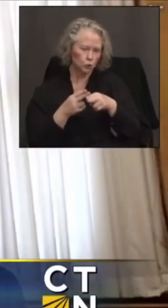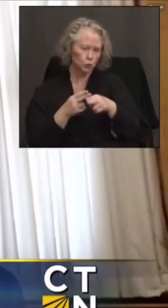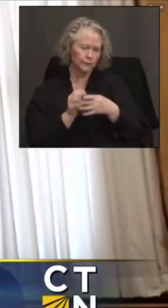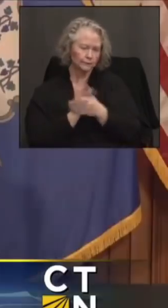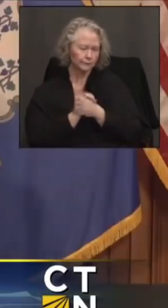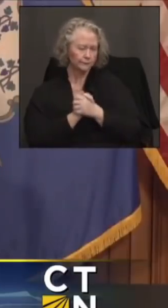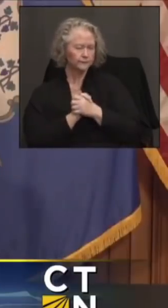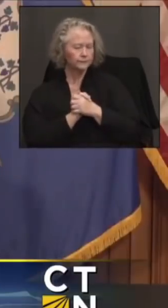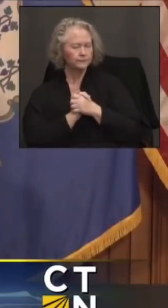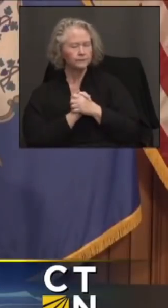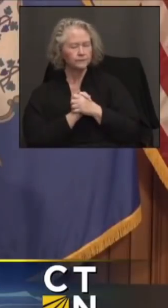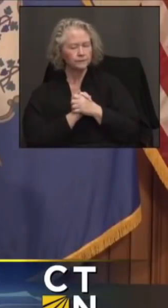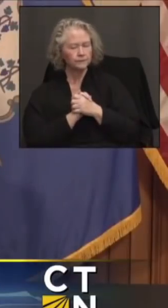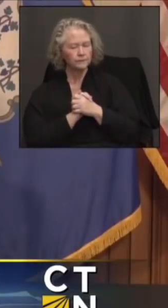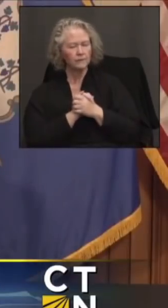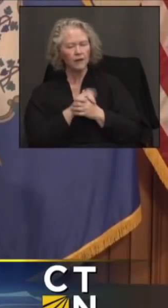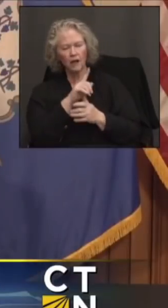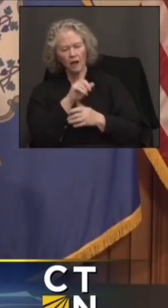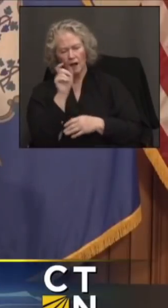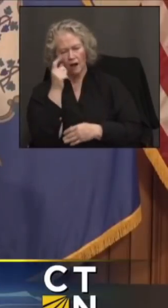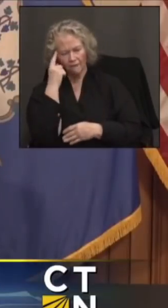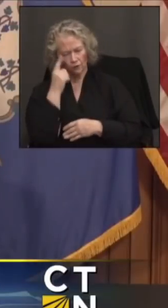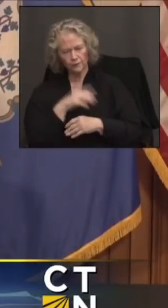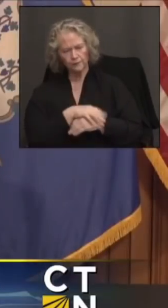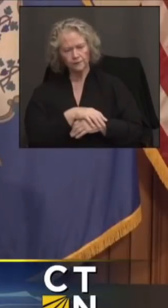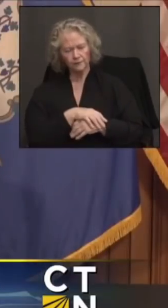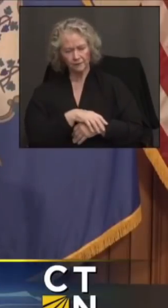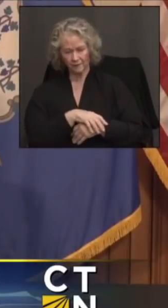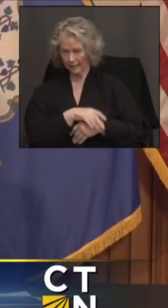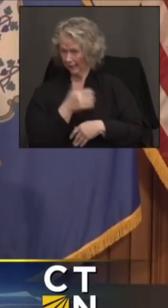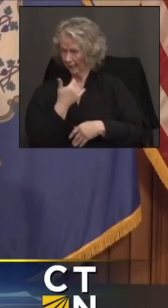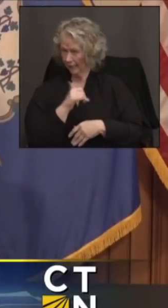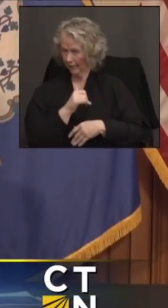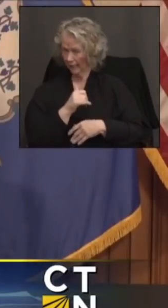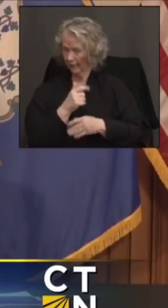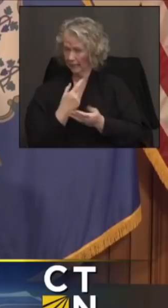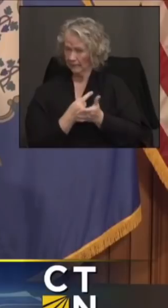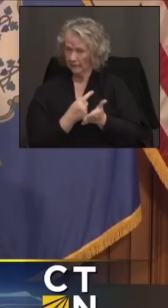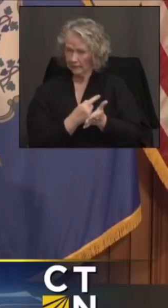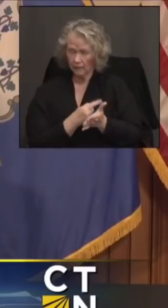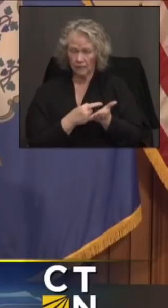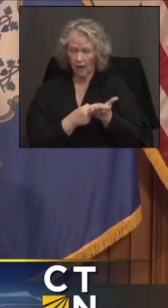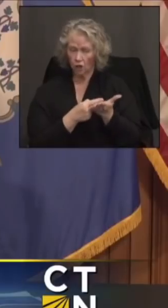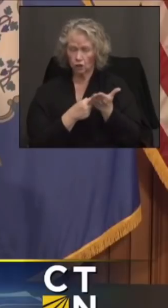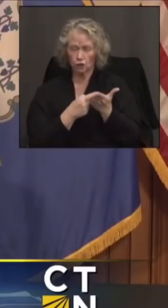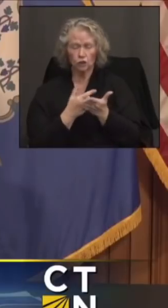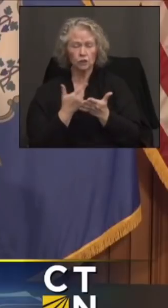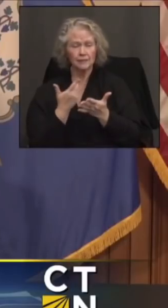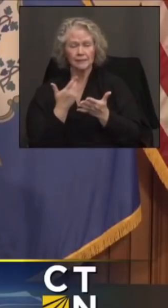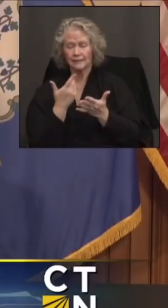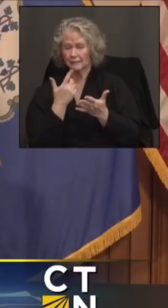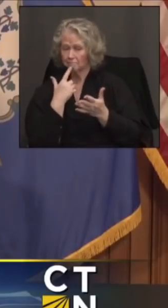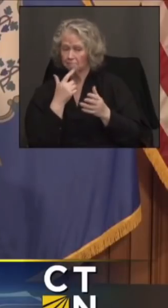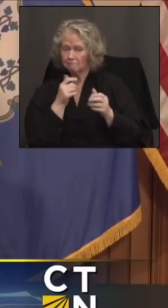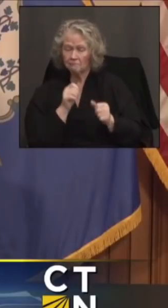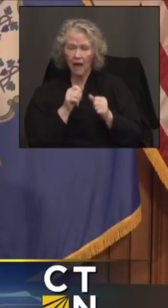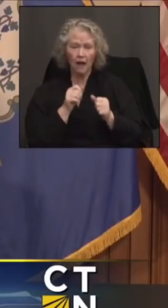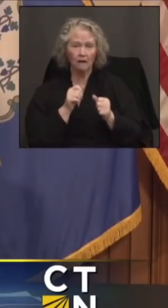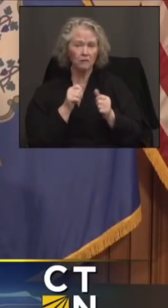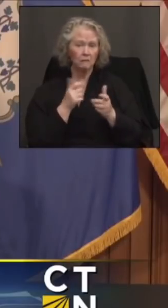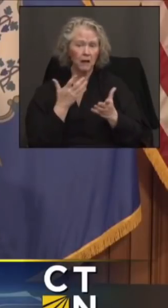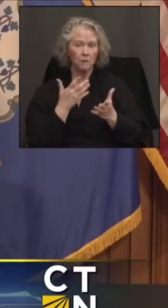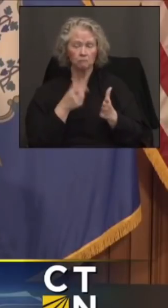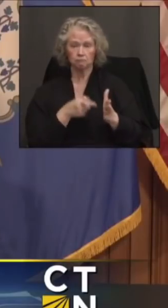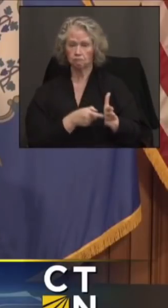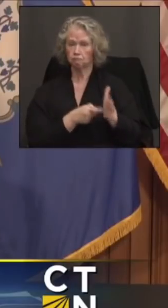Okay. And Governor, has there been any discussion of the possibility of requiring